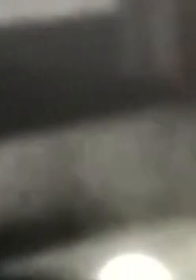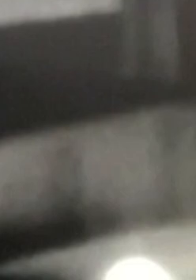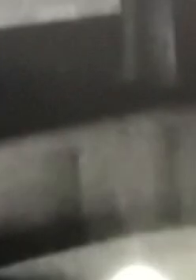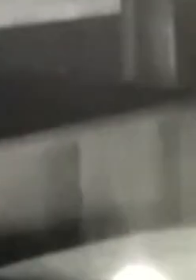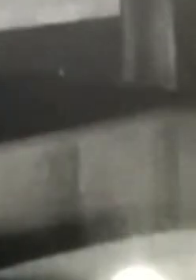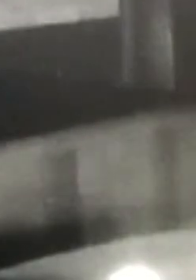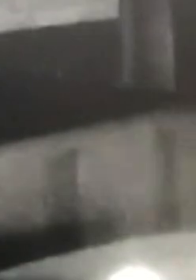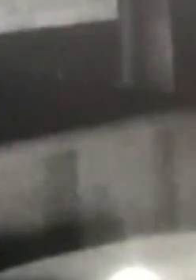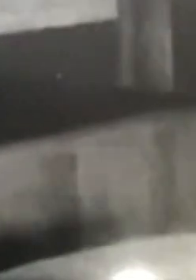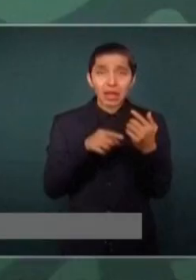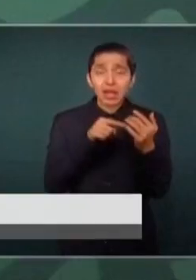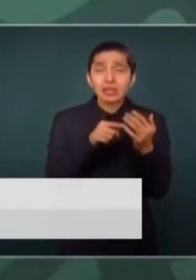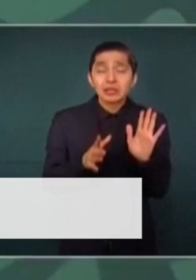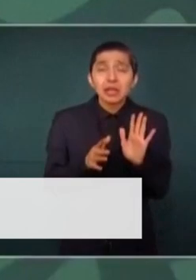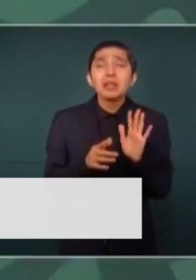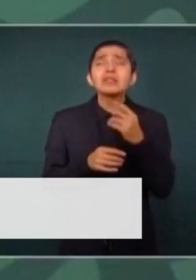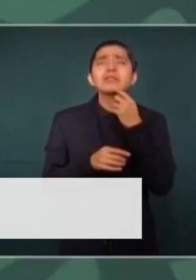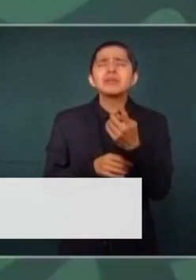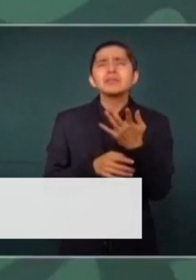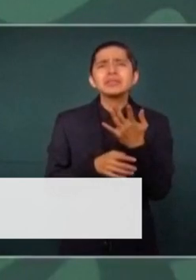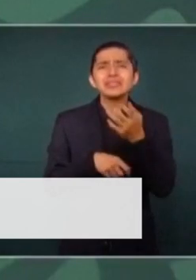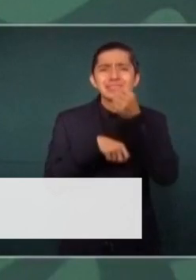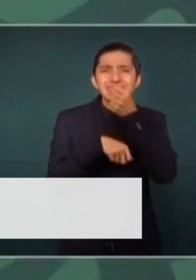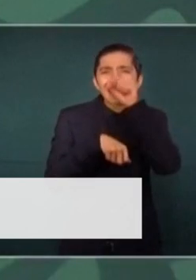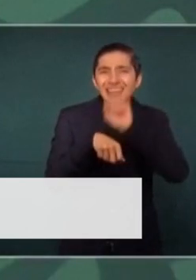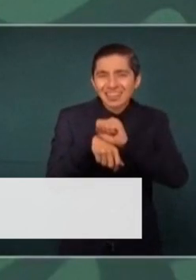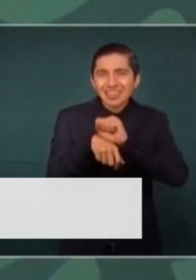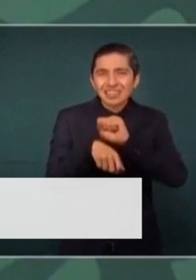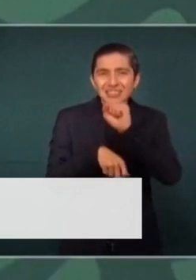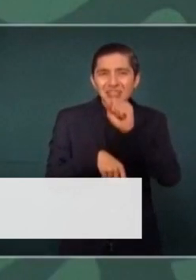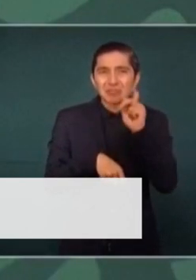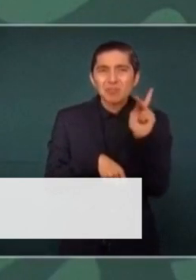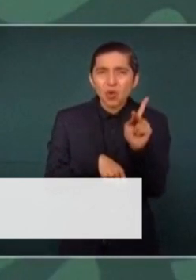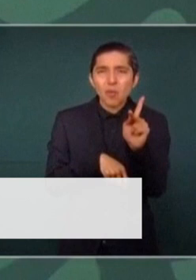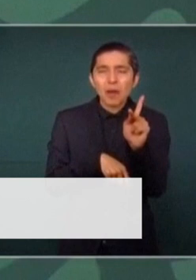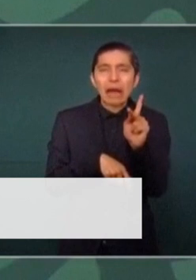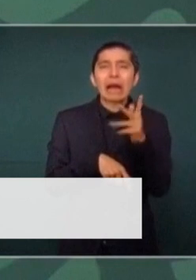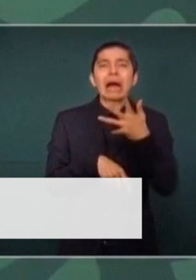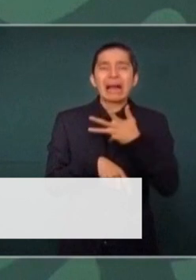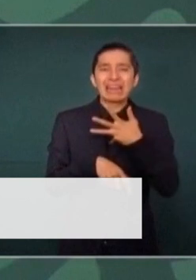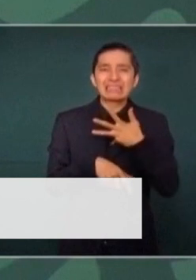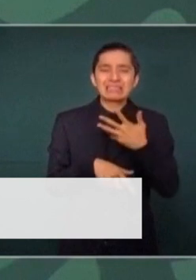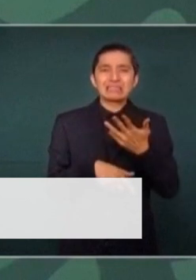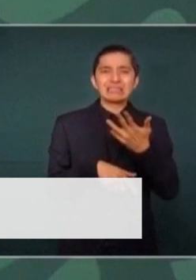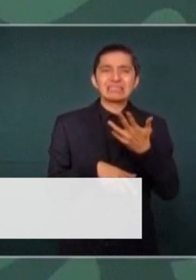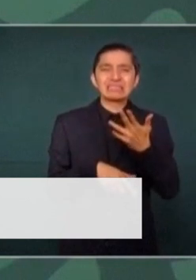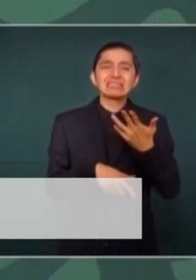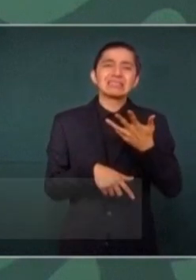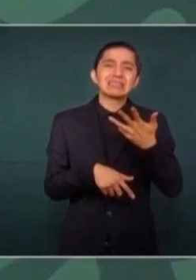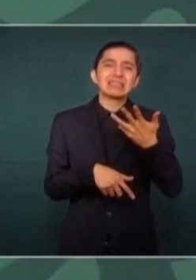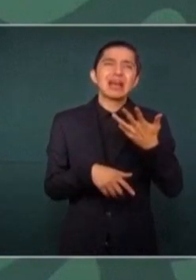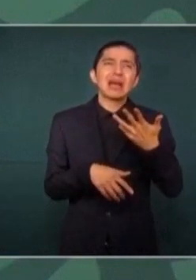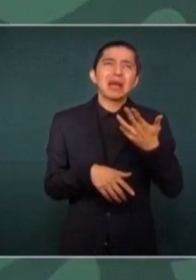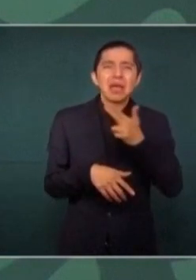attacked Mexico City's police chief. The head of public security in Mexico City was wounded, and there are other deaths in this